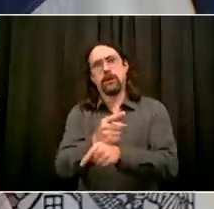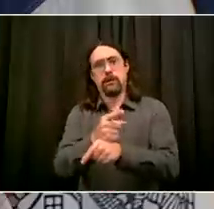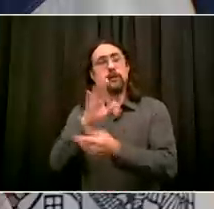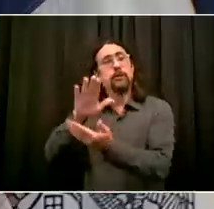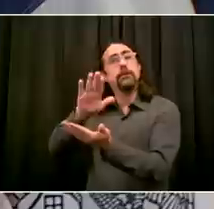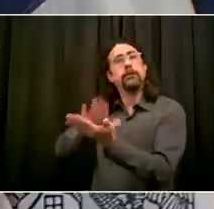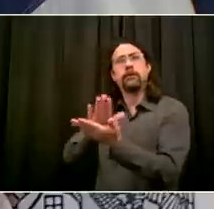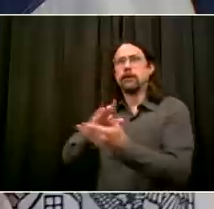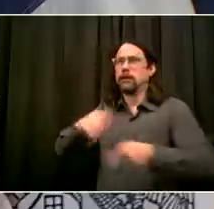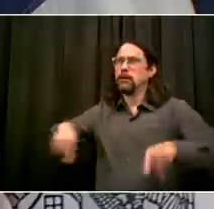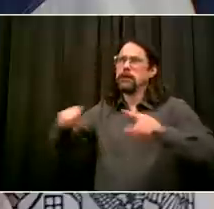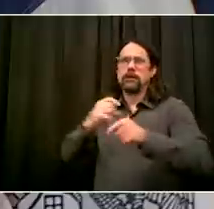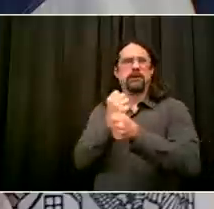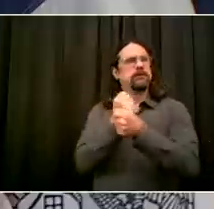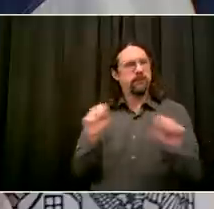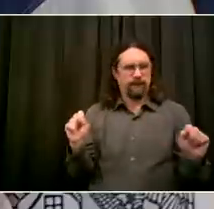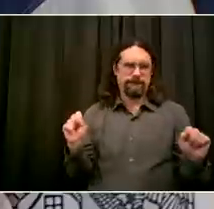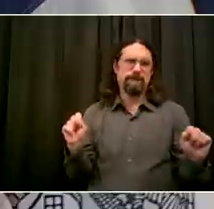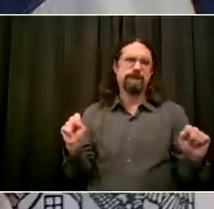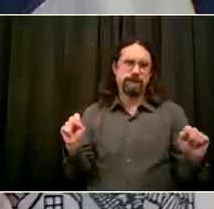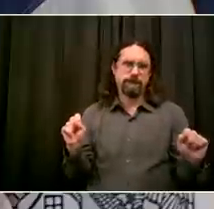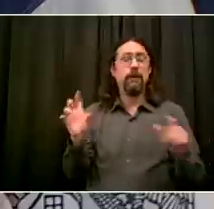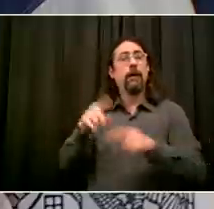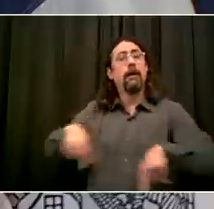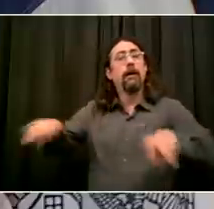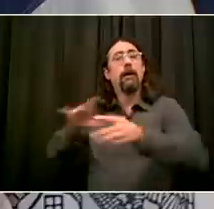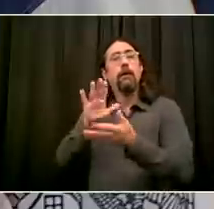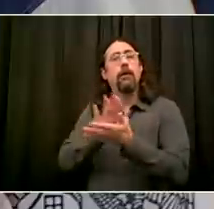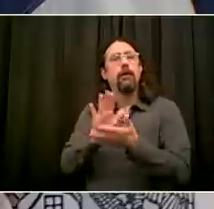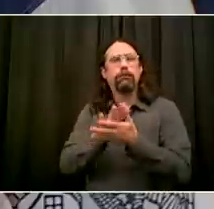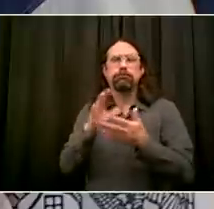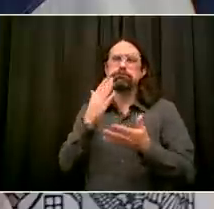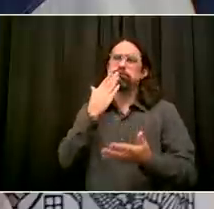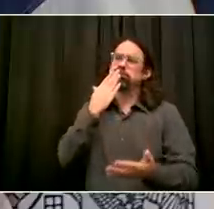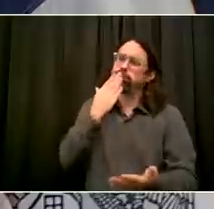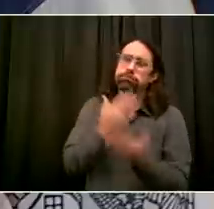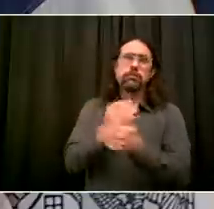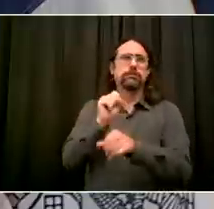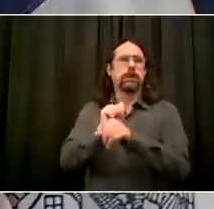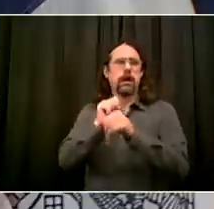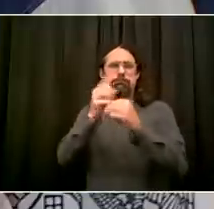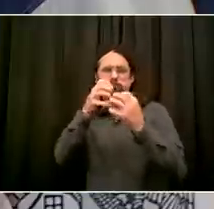1 positive back or 2 positives back. I mean, that's amazing. So